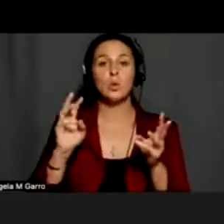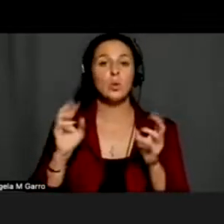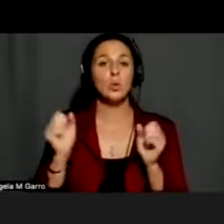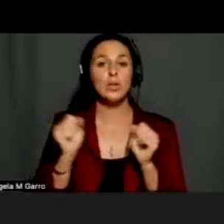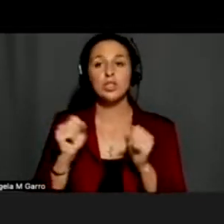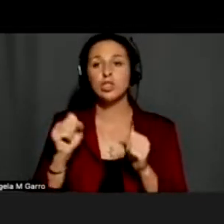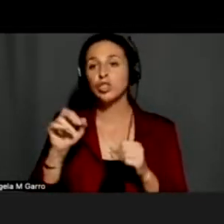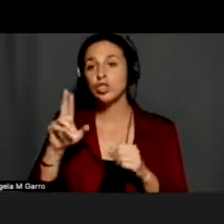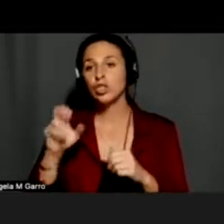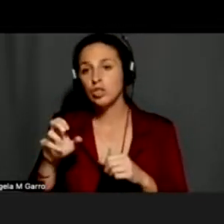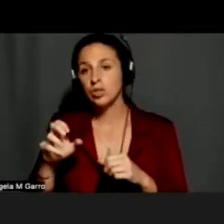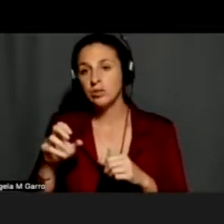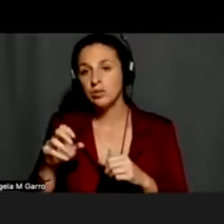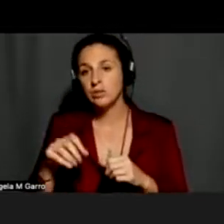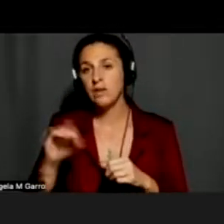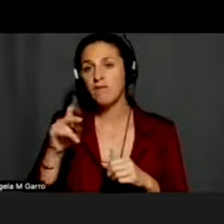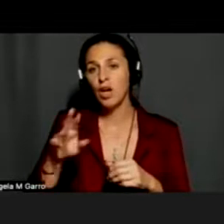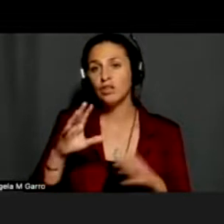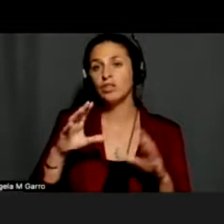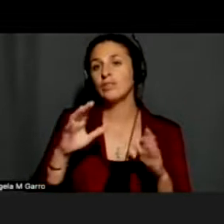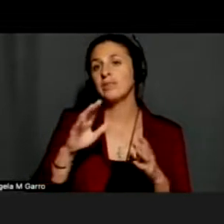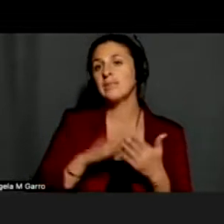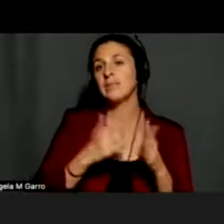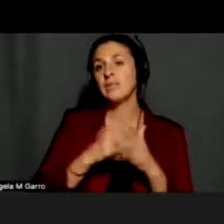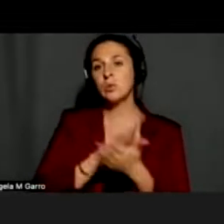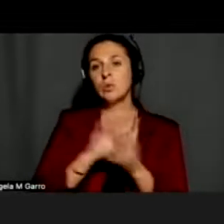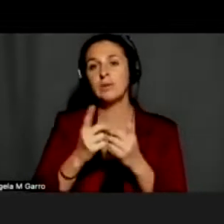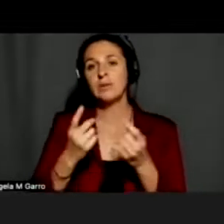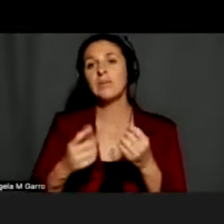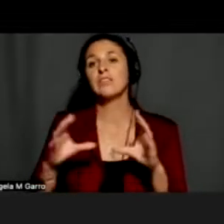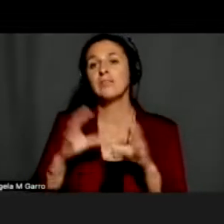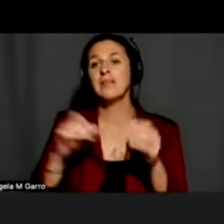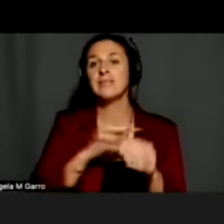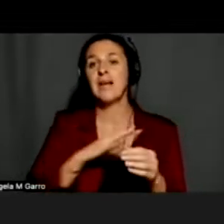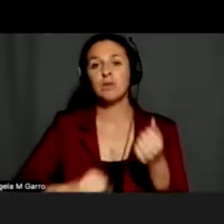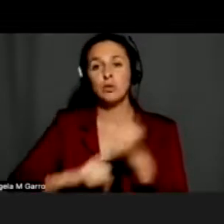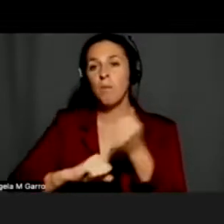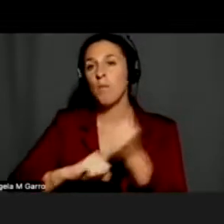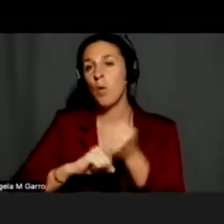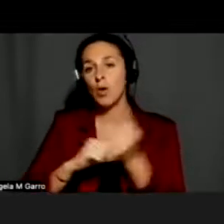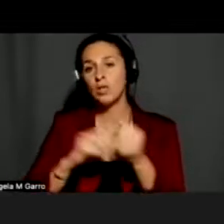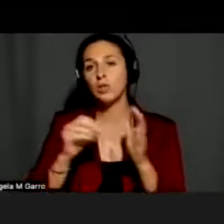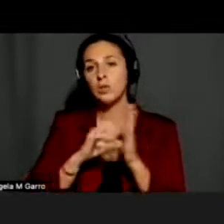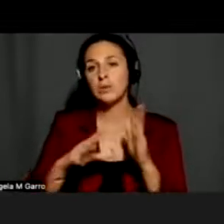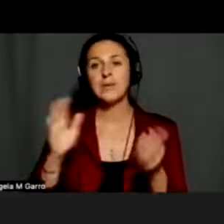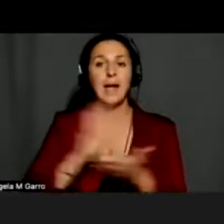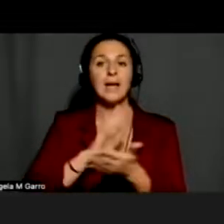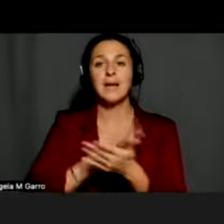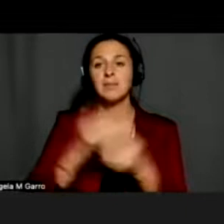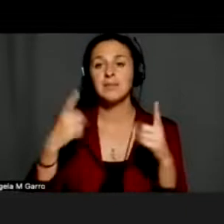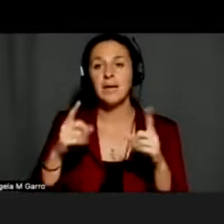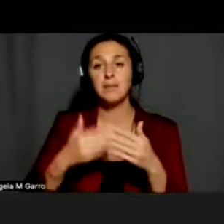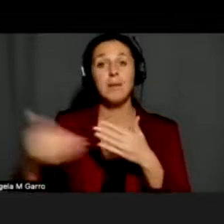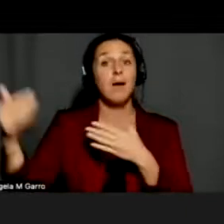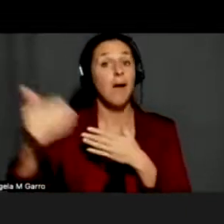whereas San Mateo-Foster City School District certificated staff supported students' academic success beyond the classroom by teaching